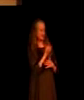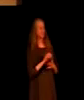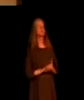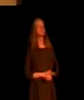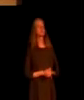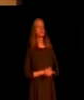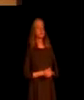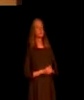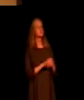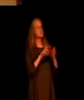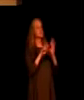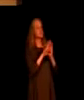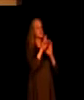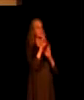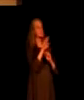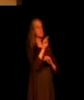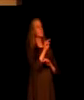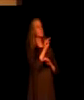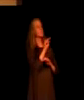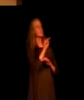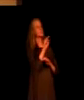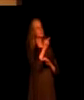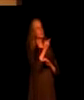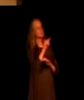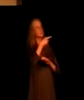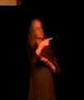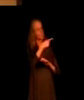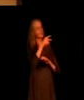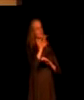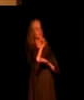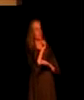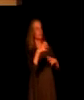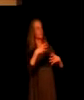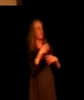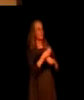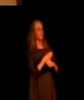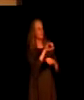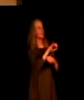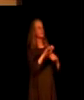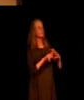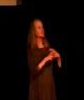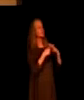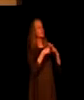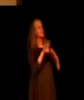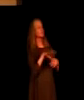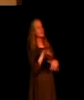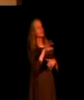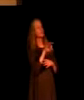remember the mission to planet Earth was started in 1990.